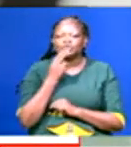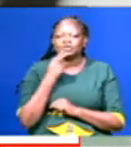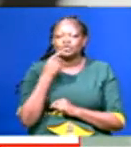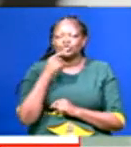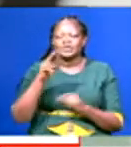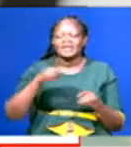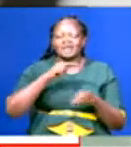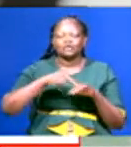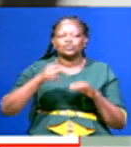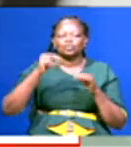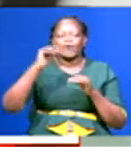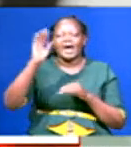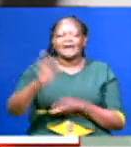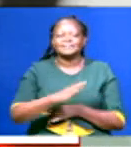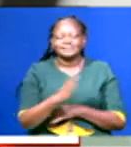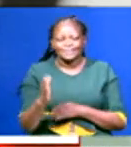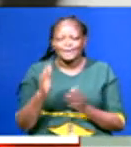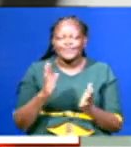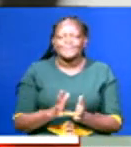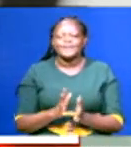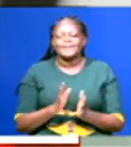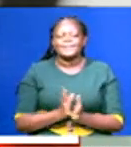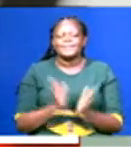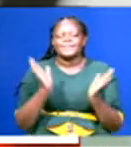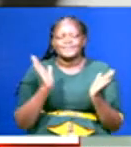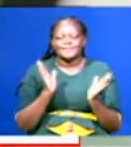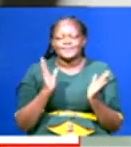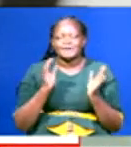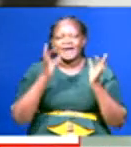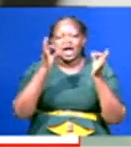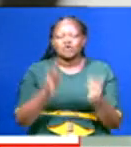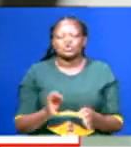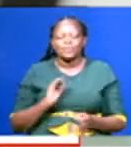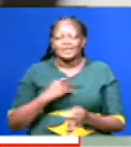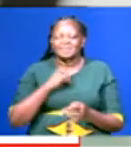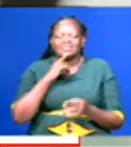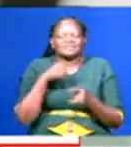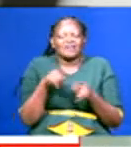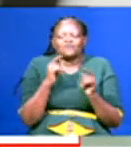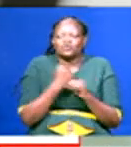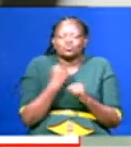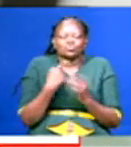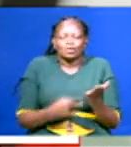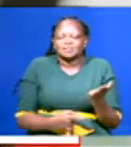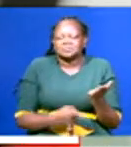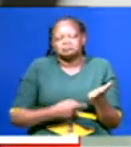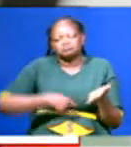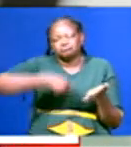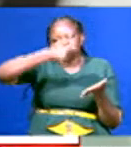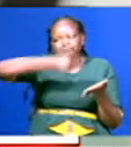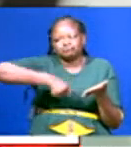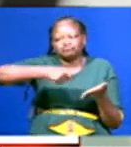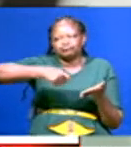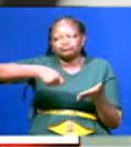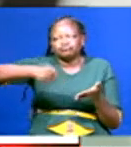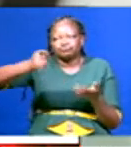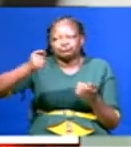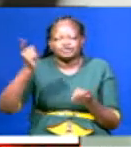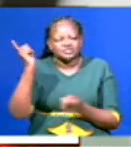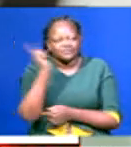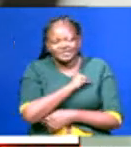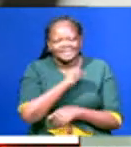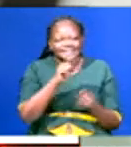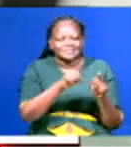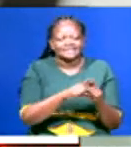National Assembly's Public Petitions Committee that she had no choice but to append her signature as